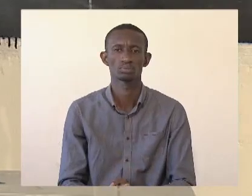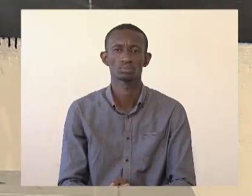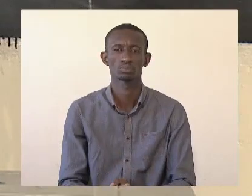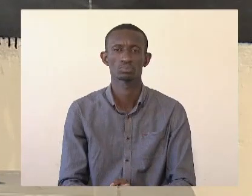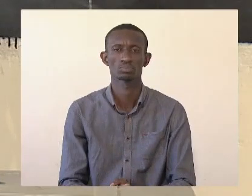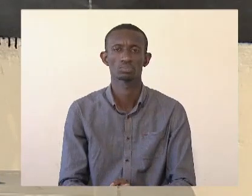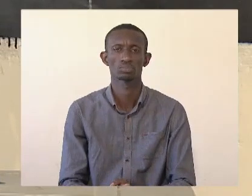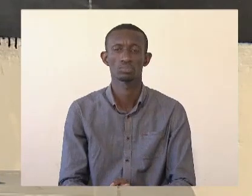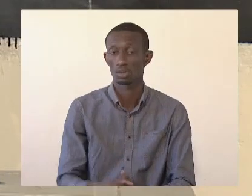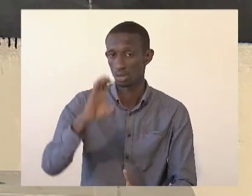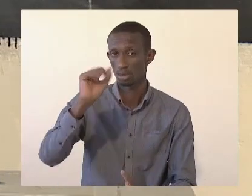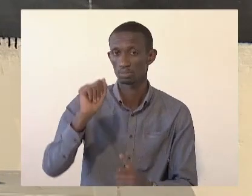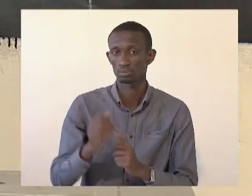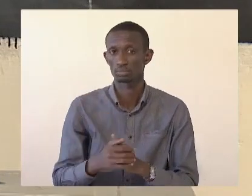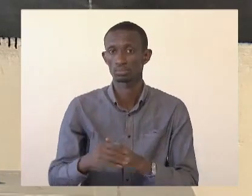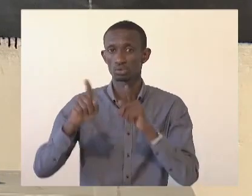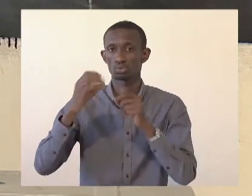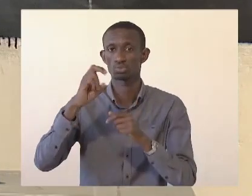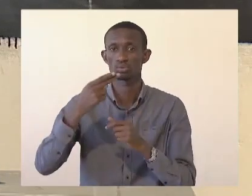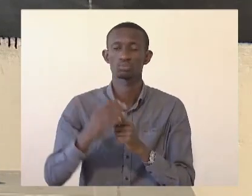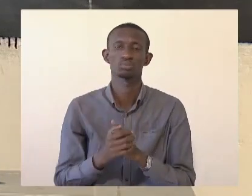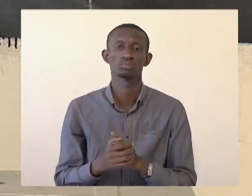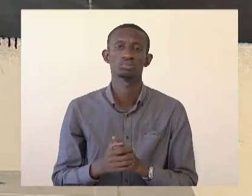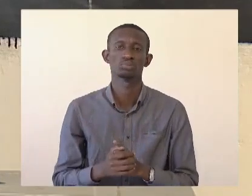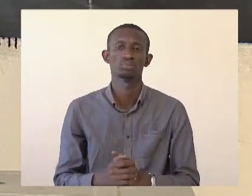Calcium hydroxide